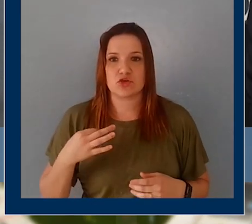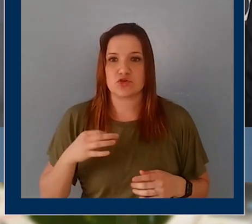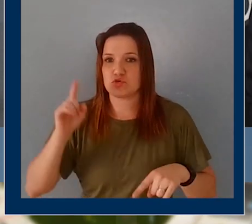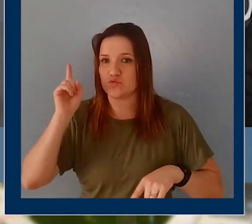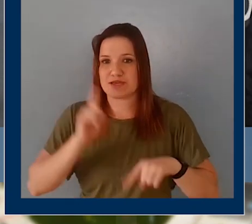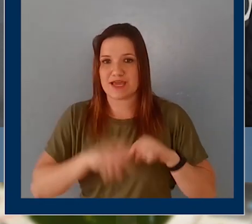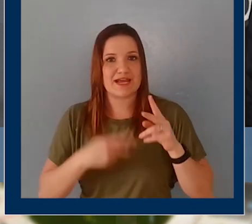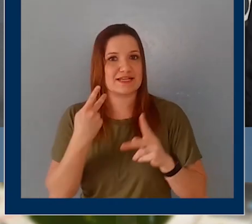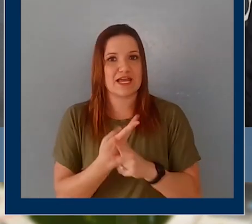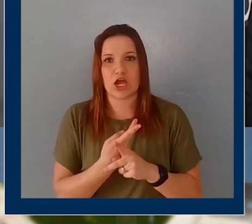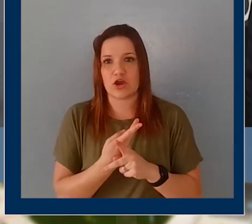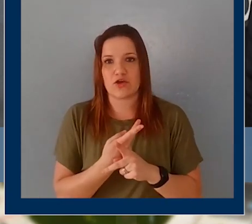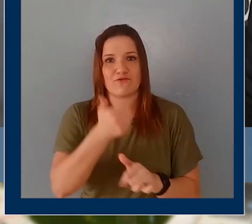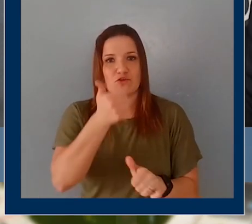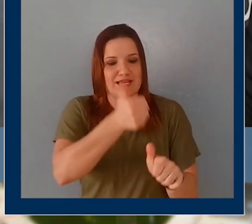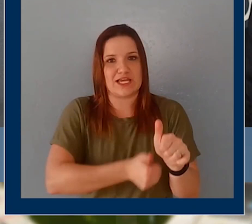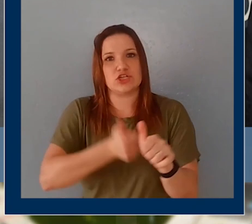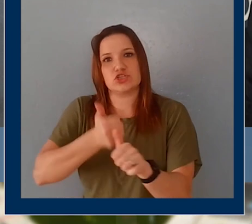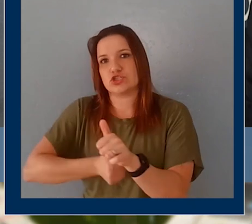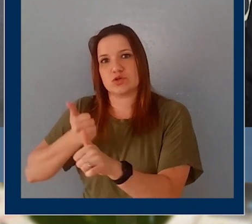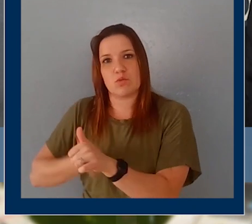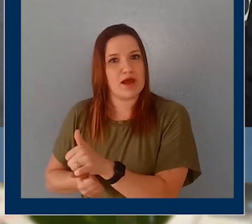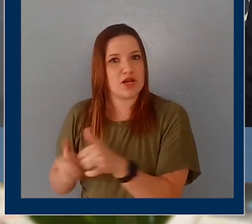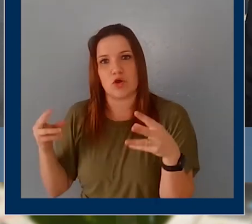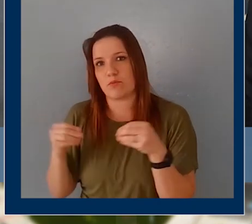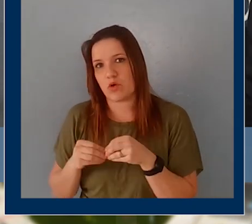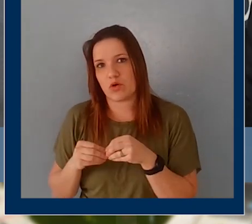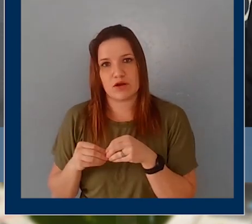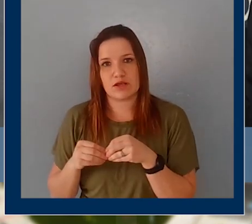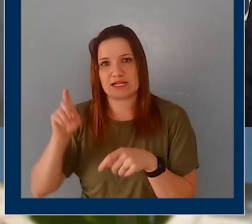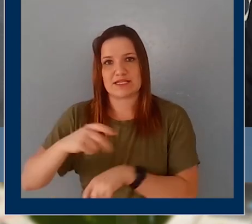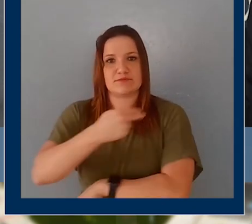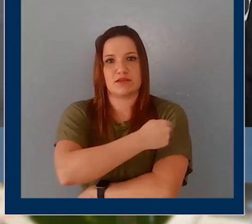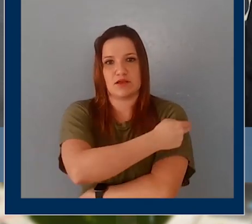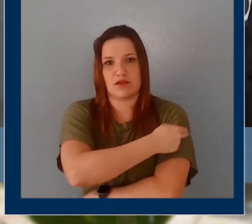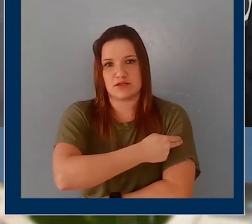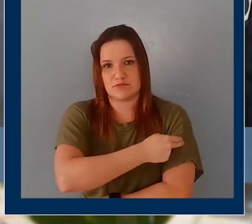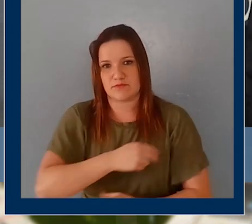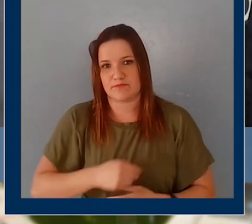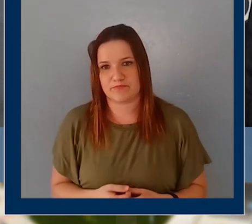and who gets critical care, who gets a ventilator, who gets remdesivir.